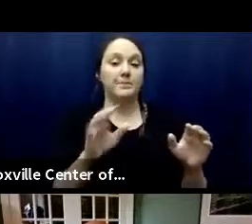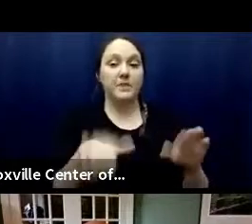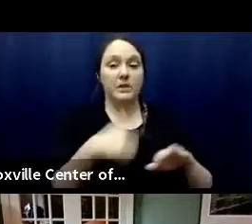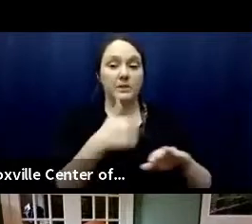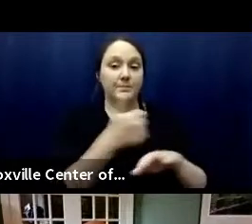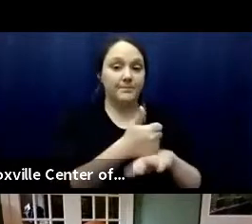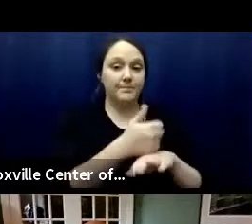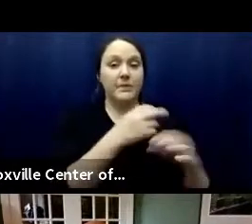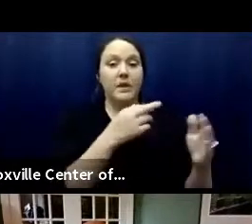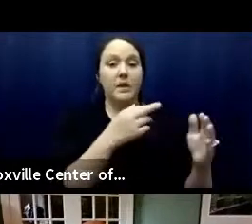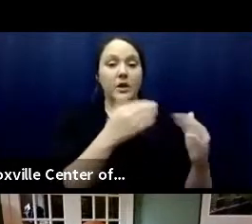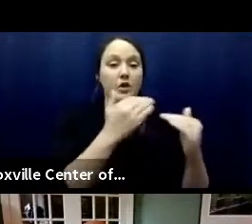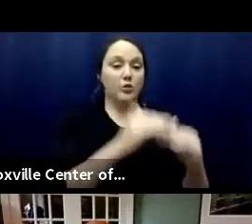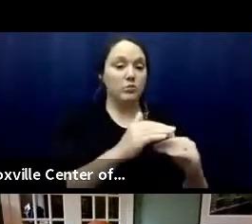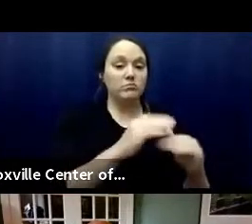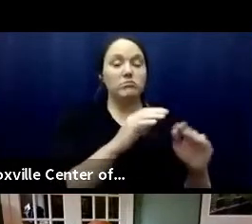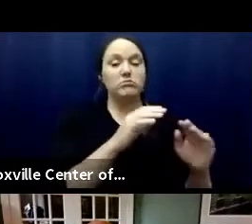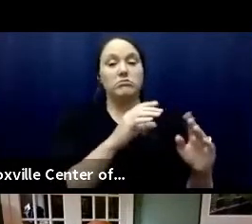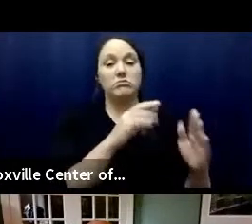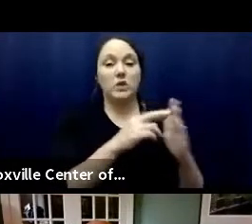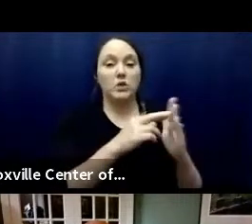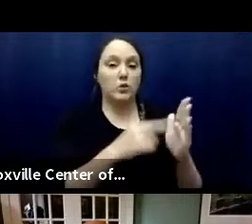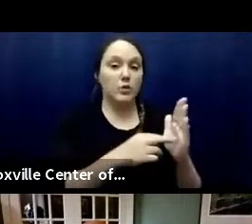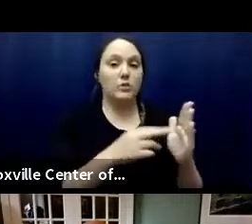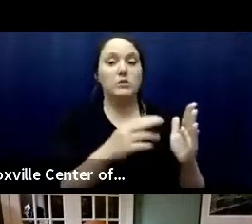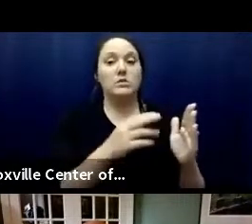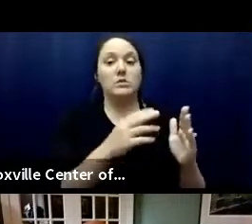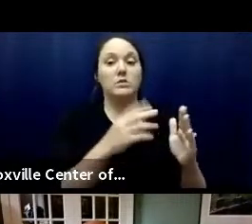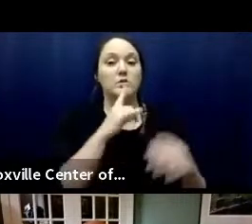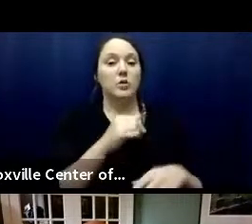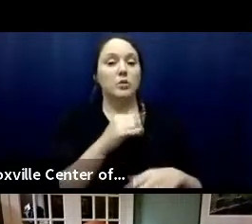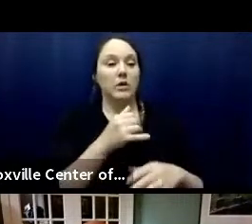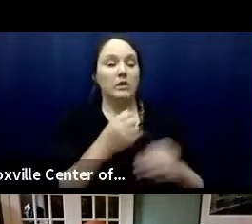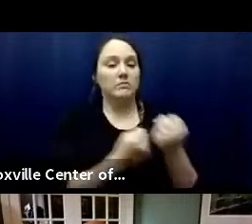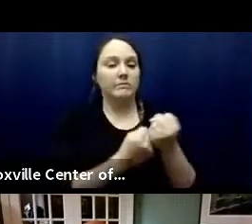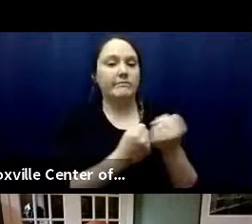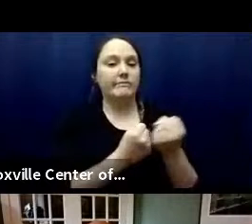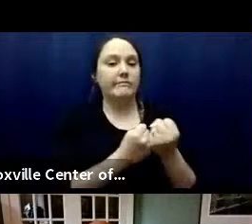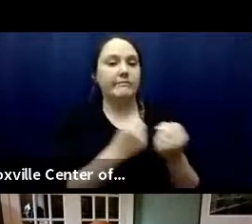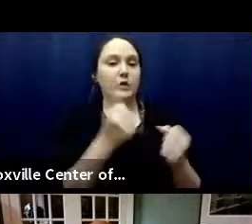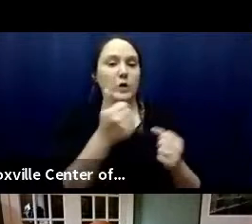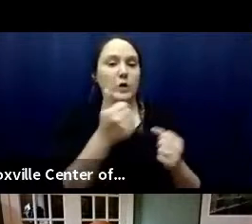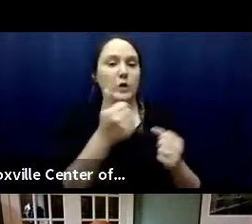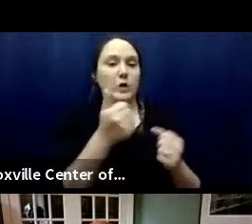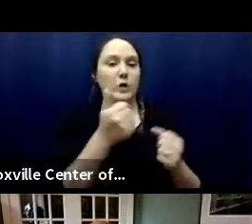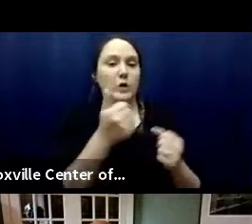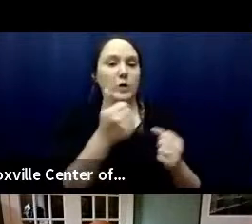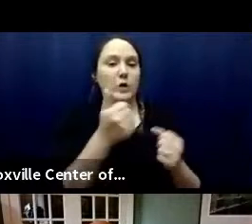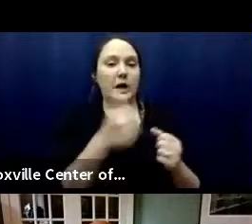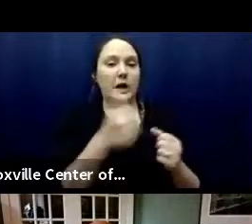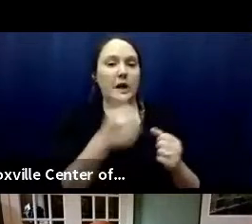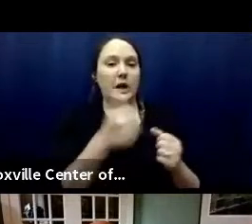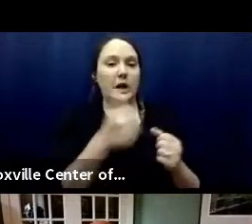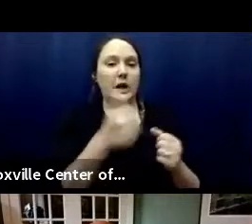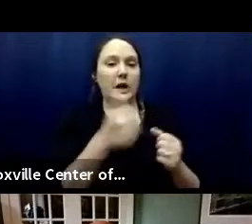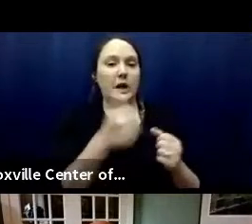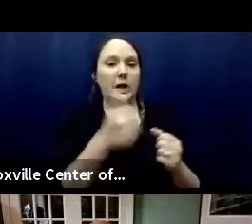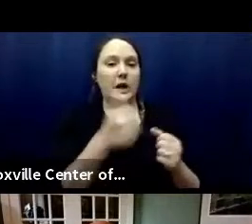impose restrictions or put some teeth behind any regulation the Board of Health has